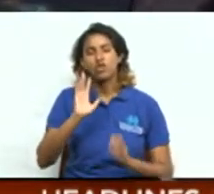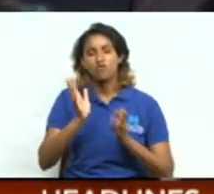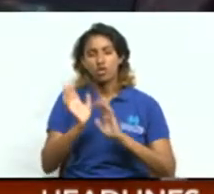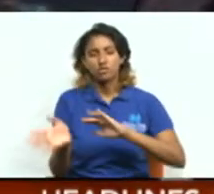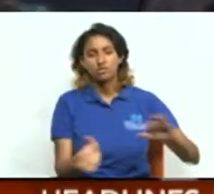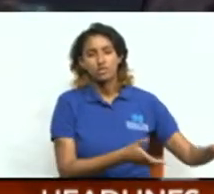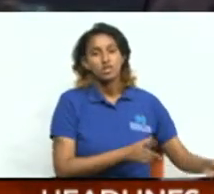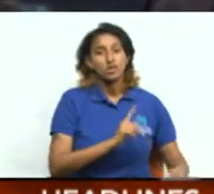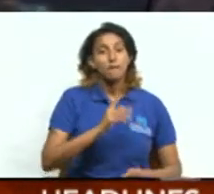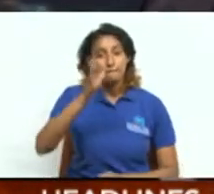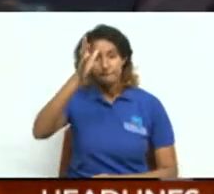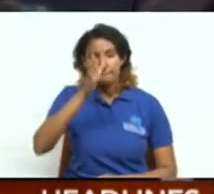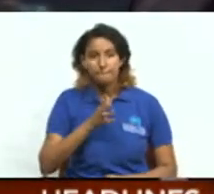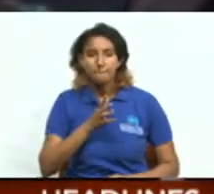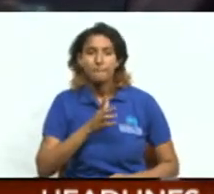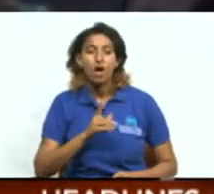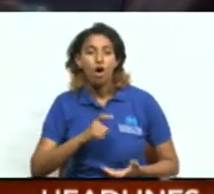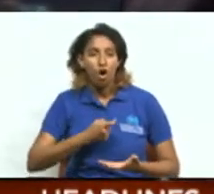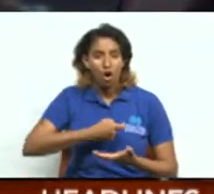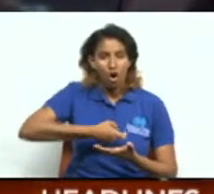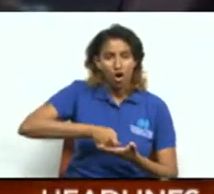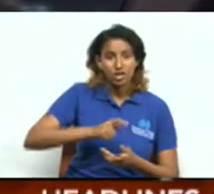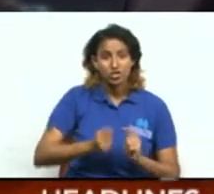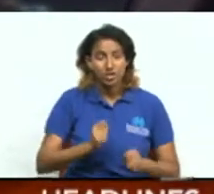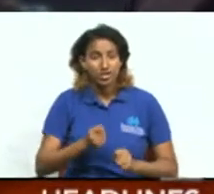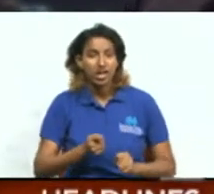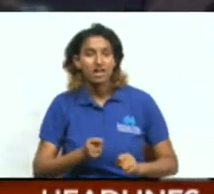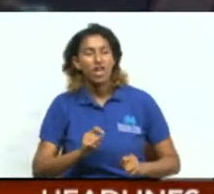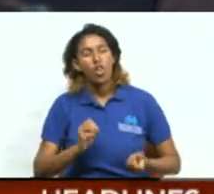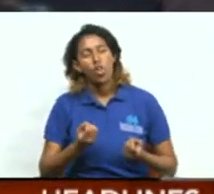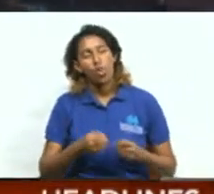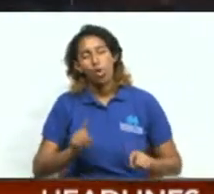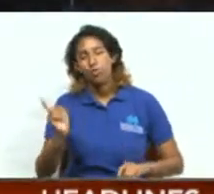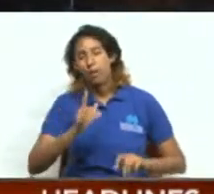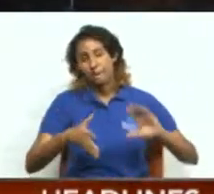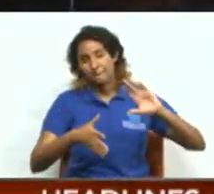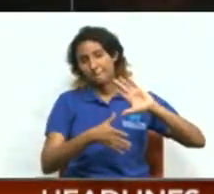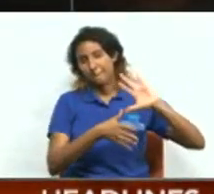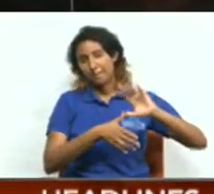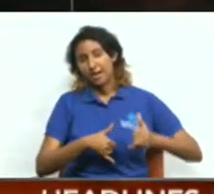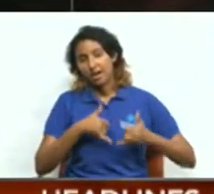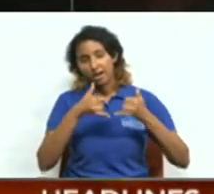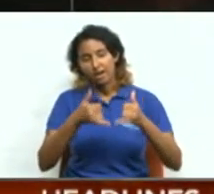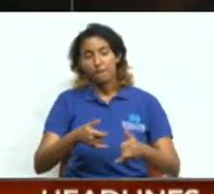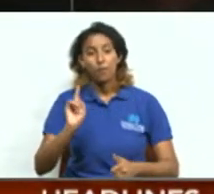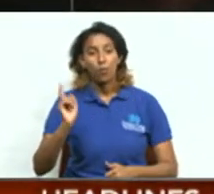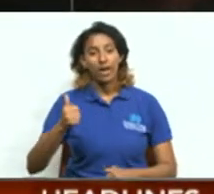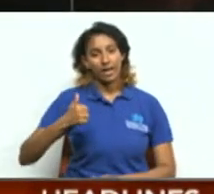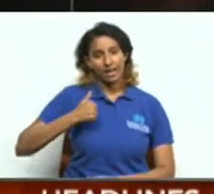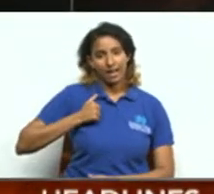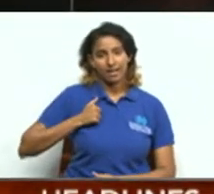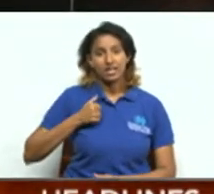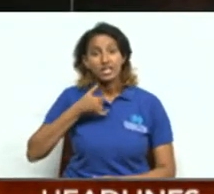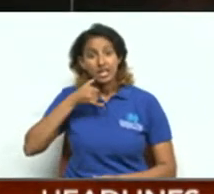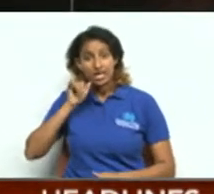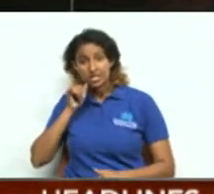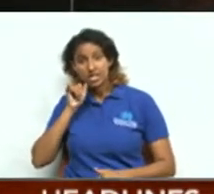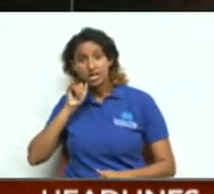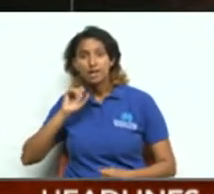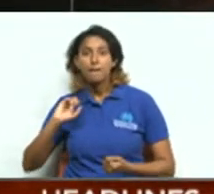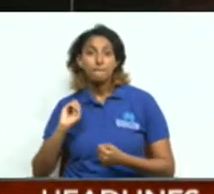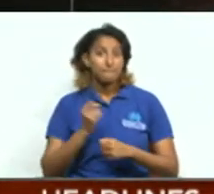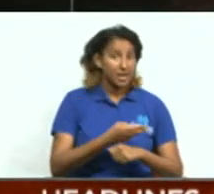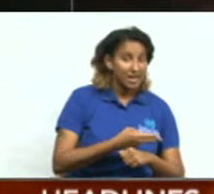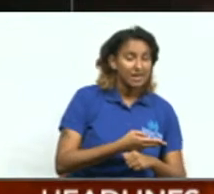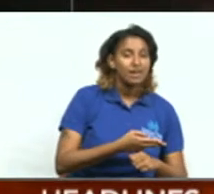men today suffered a defeat at the Indoor Pan American Cup, currently taking place in Canada. Following yesterday's win against the host nation, TNT tackled